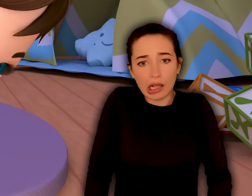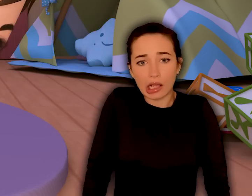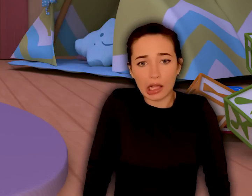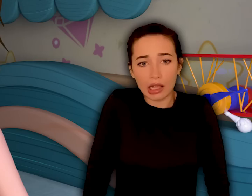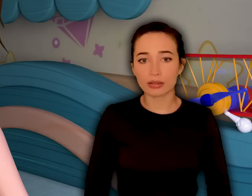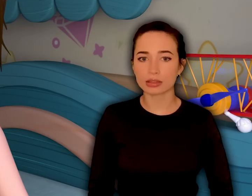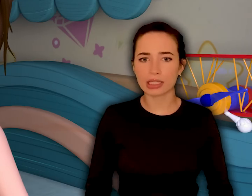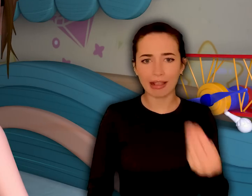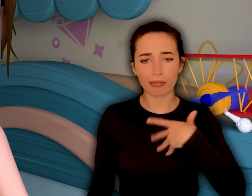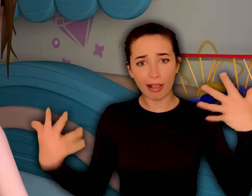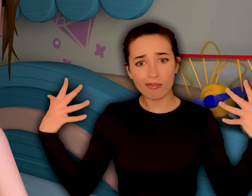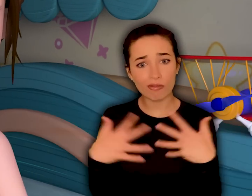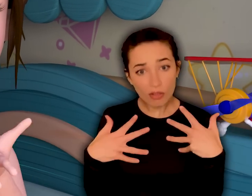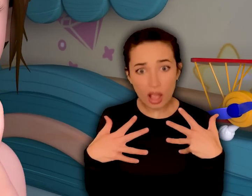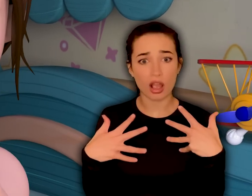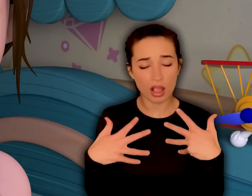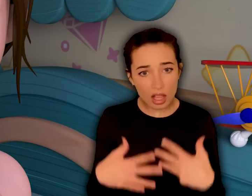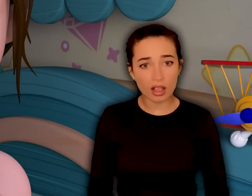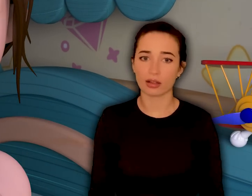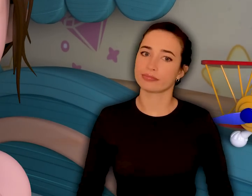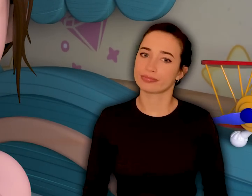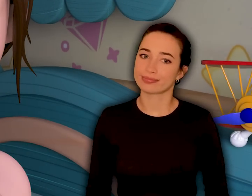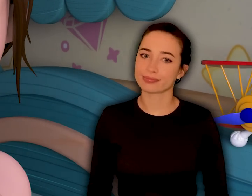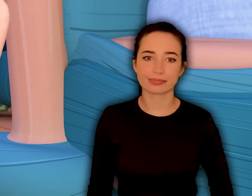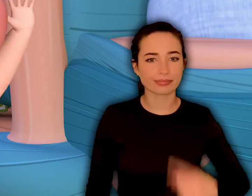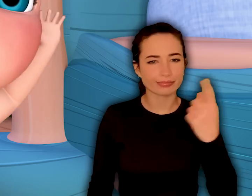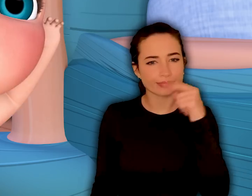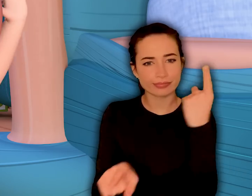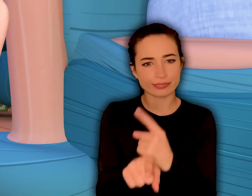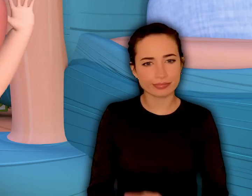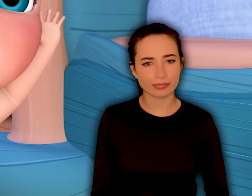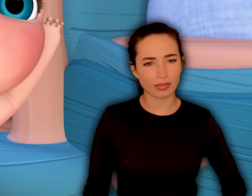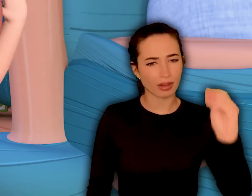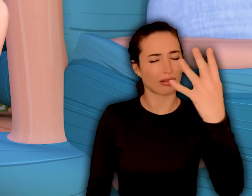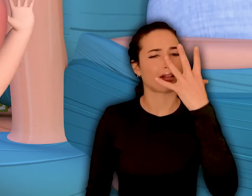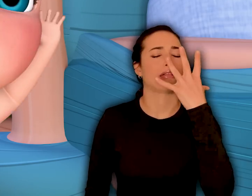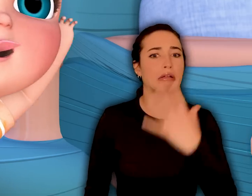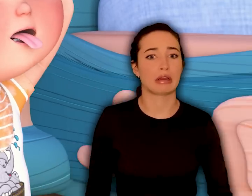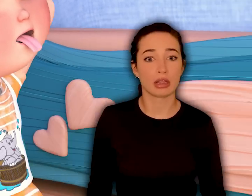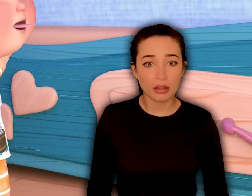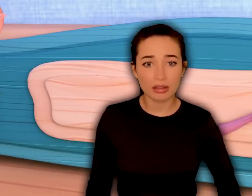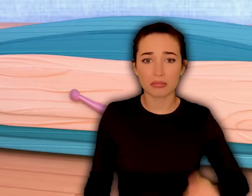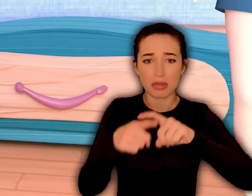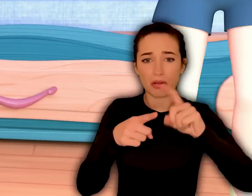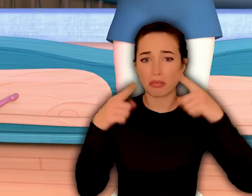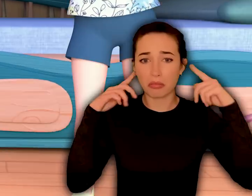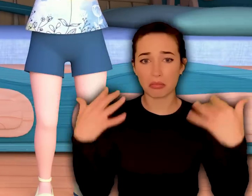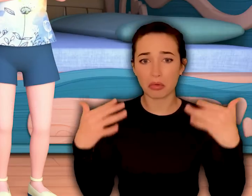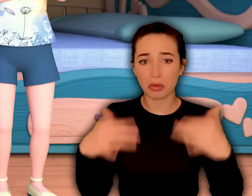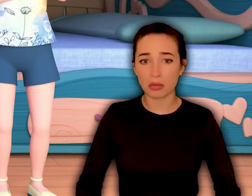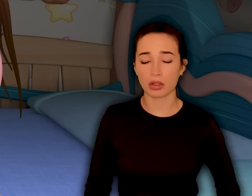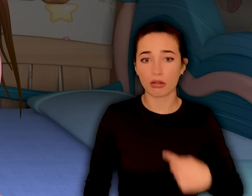scared fast in bed and he gave me a fright something's not right shining real bright my